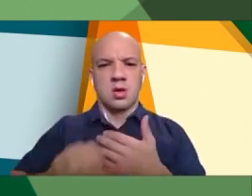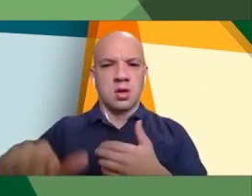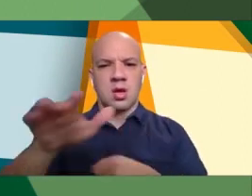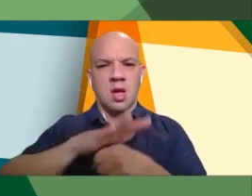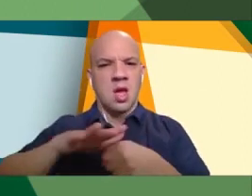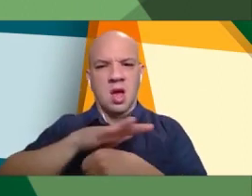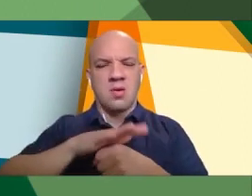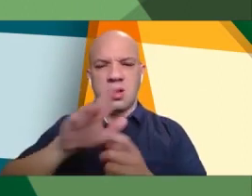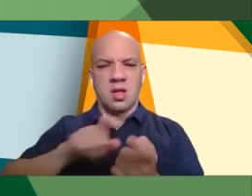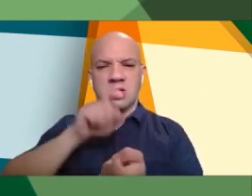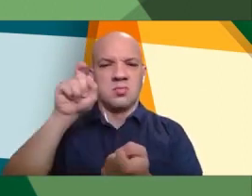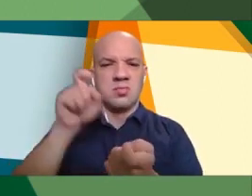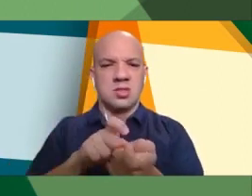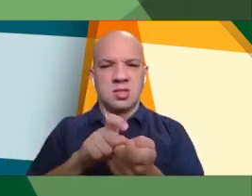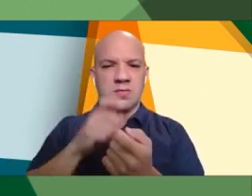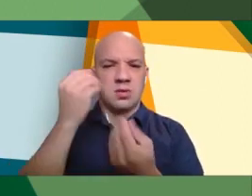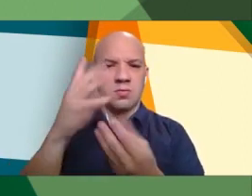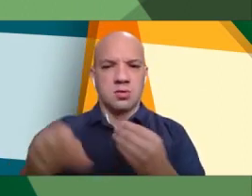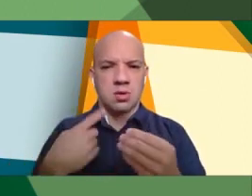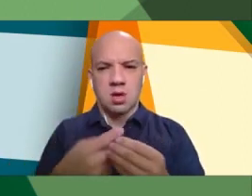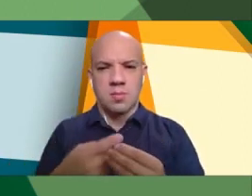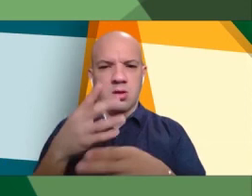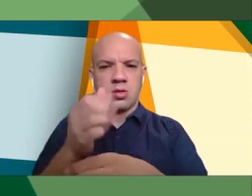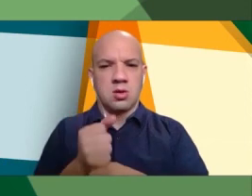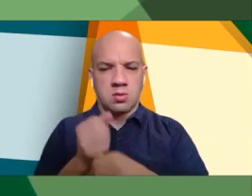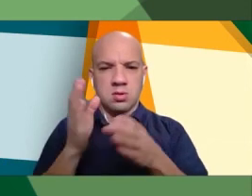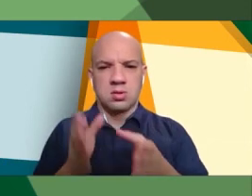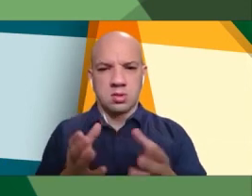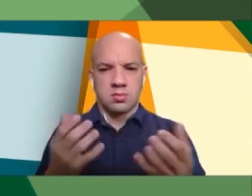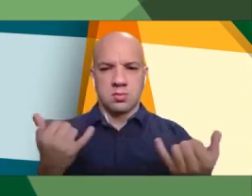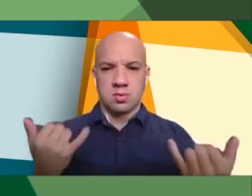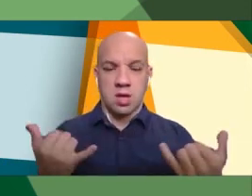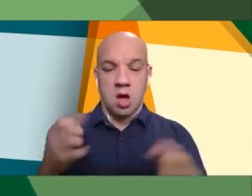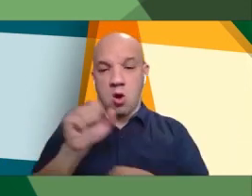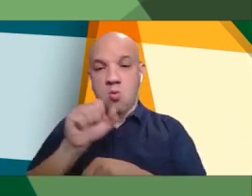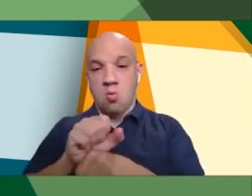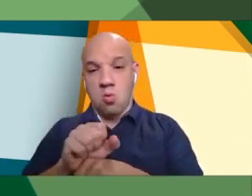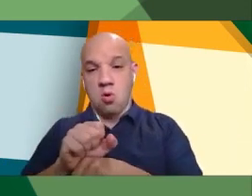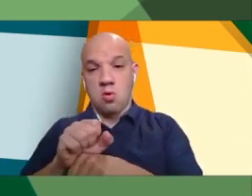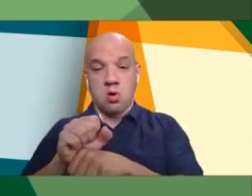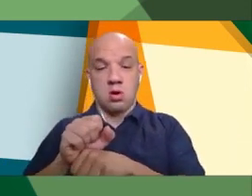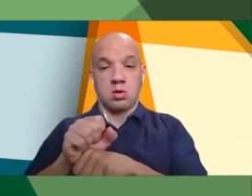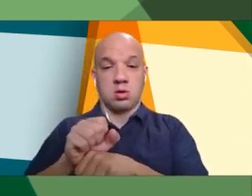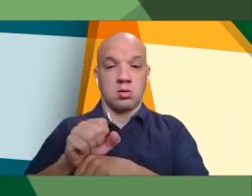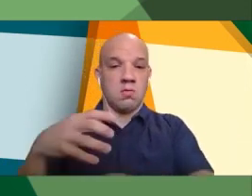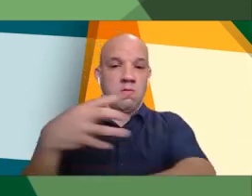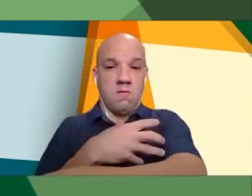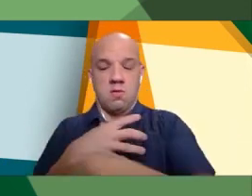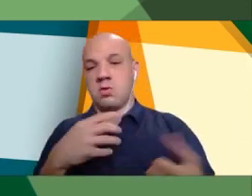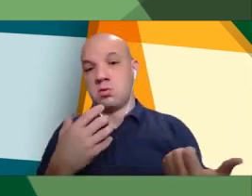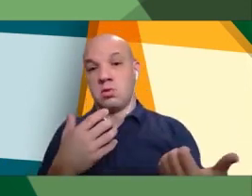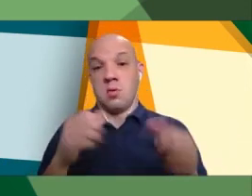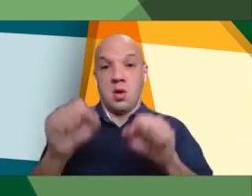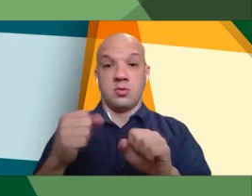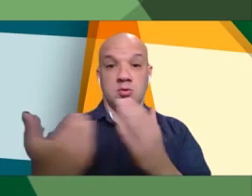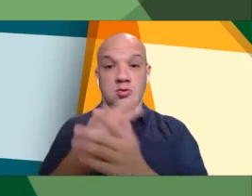a specific information about the recipient current workforce and any foreseeable hiring